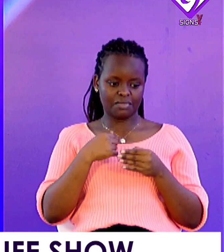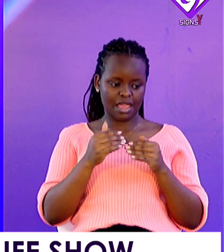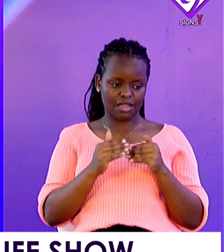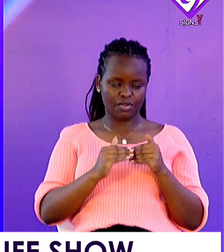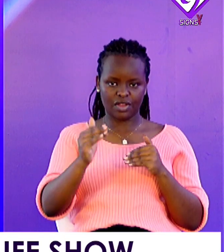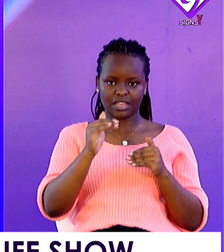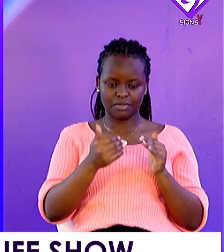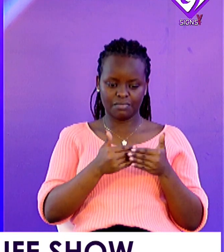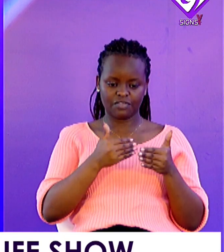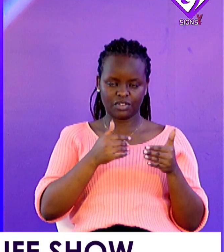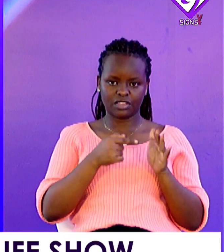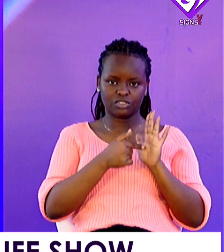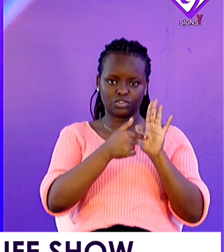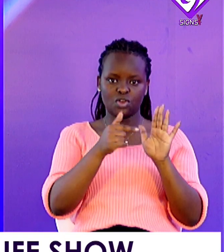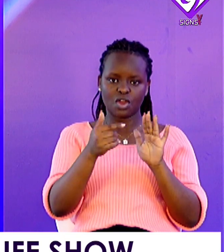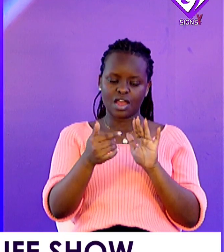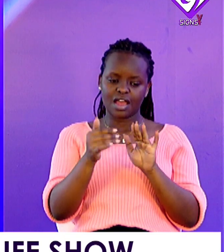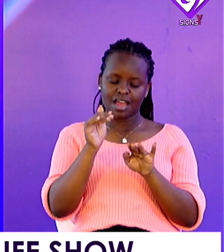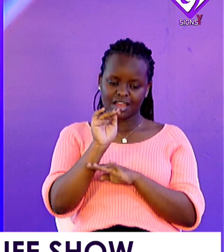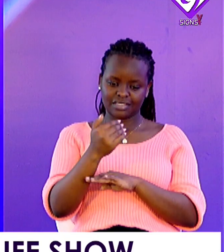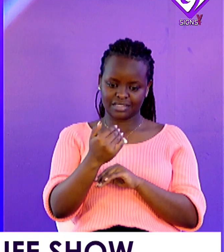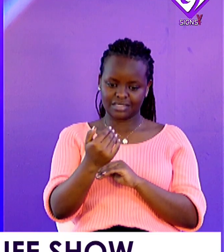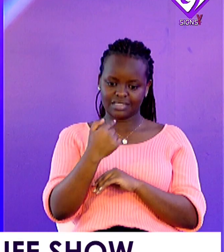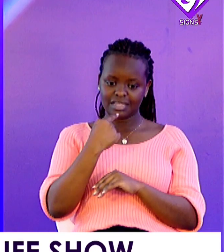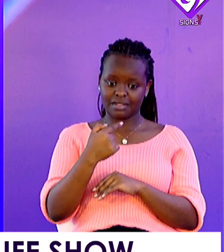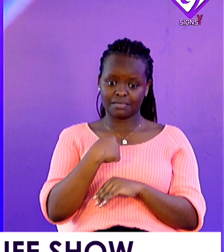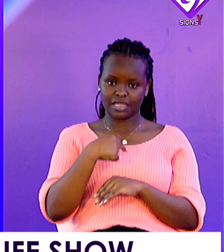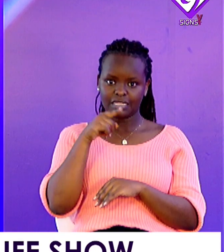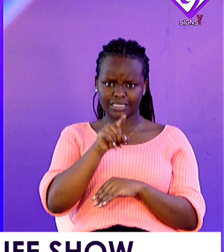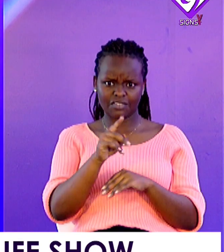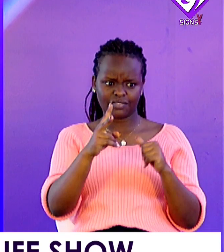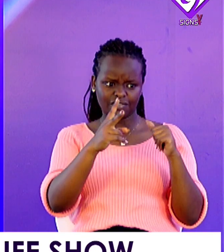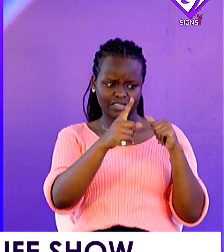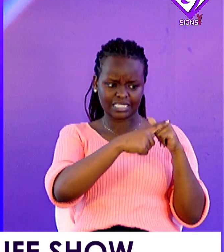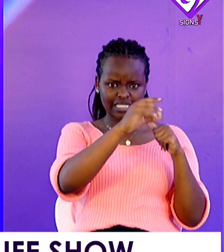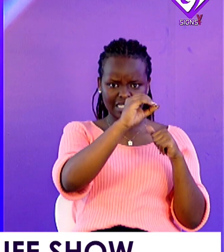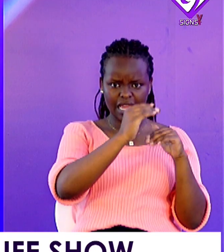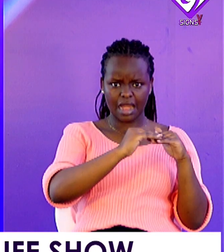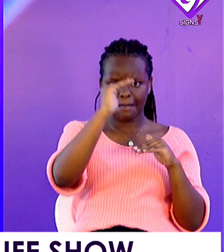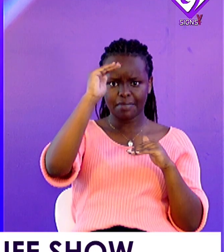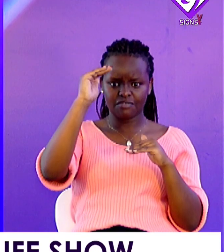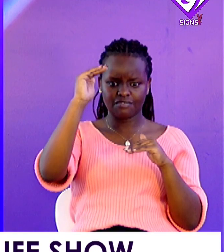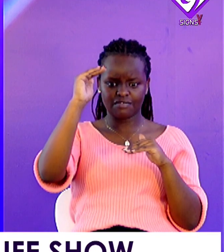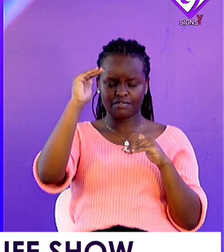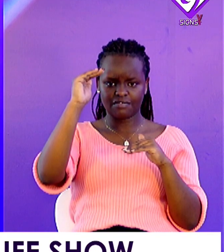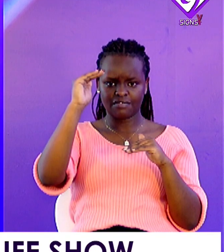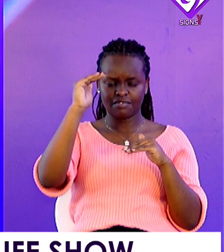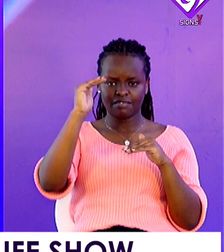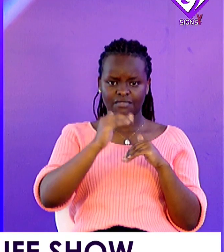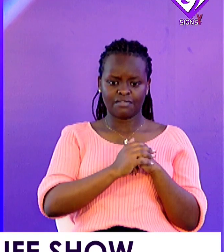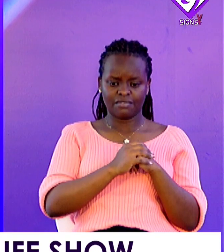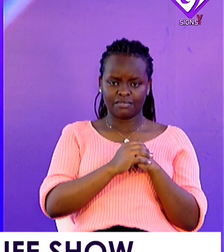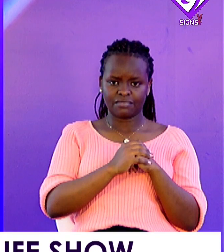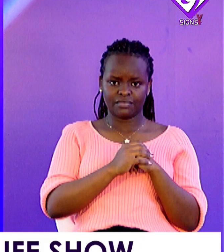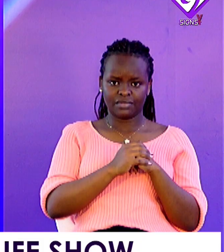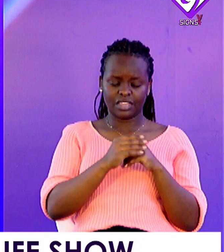Before the show, you allowed me to say you're 60 and above? Just turned 60. Yes,